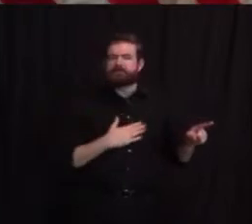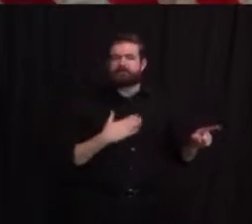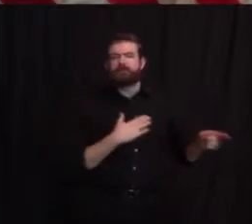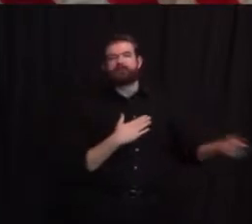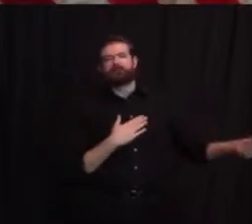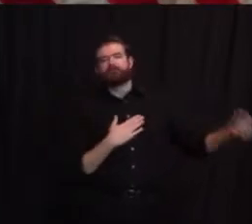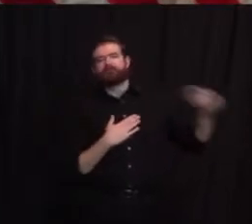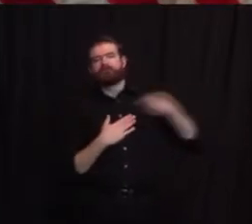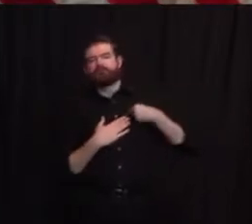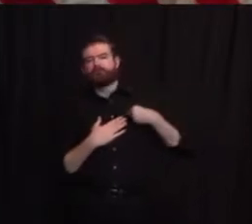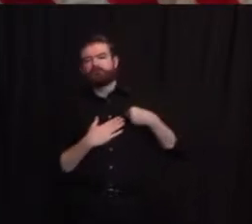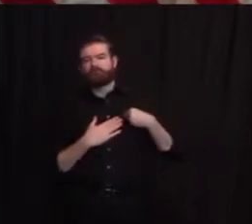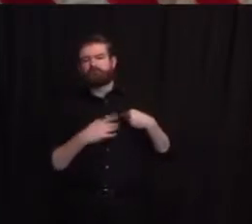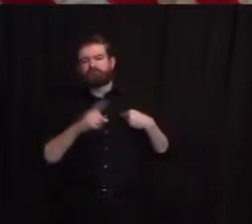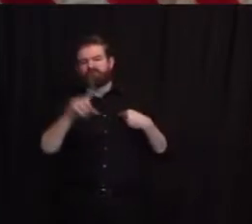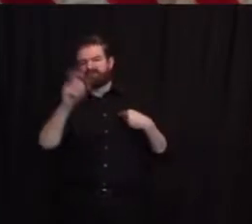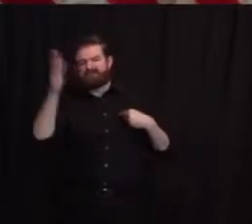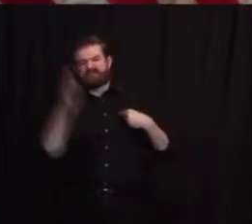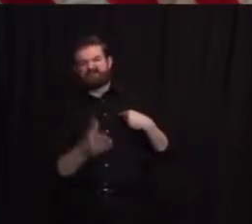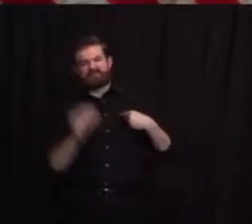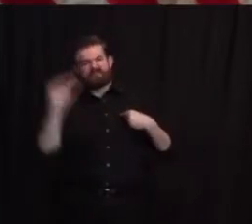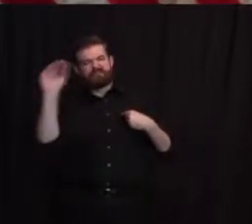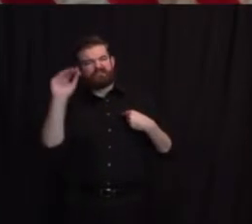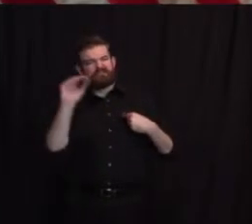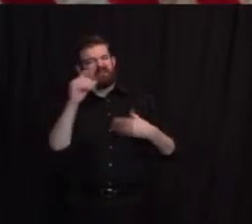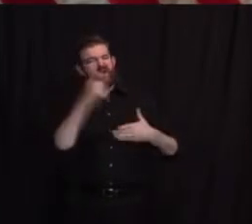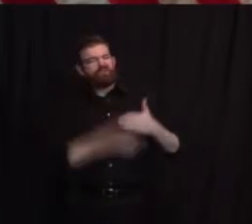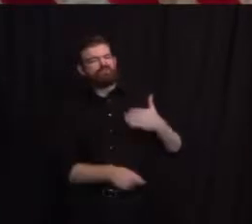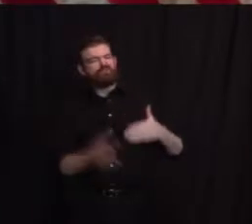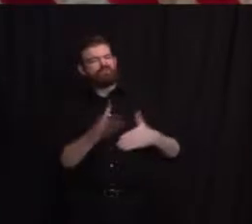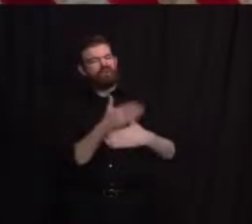all the related expenses that we've got. Right now, it's a